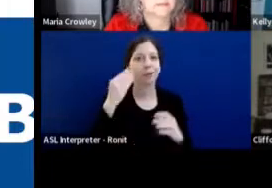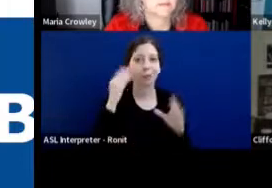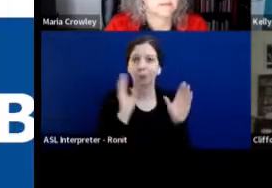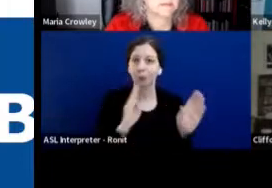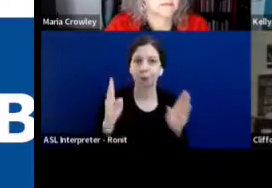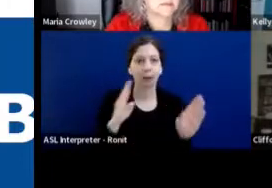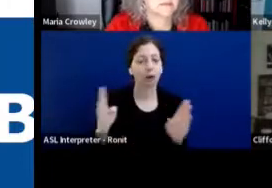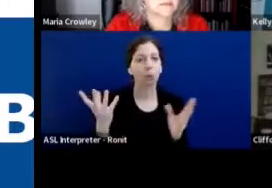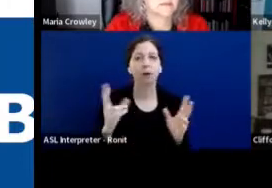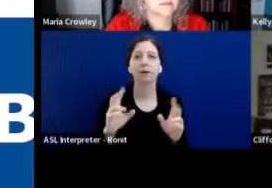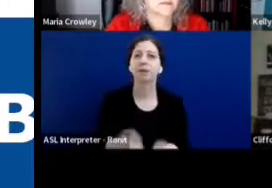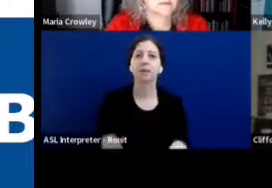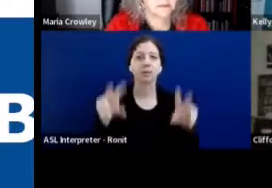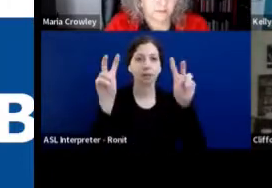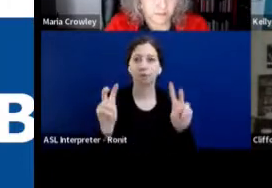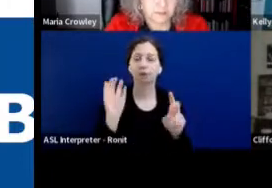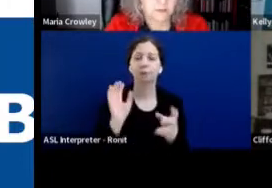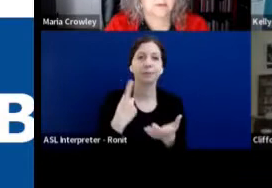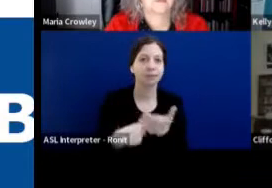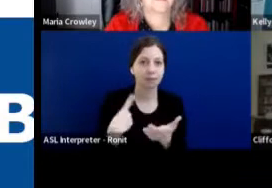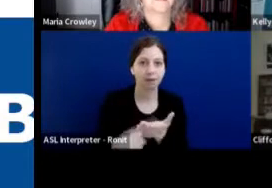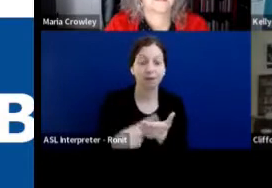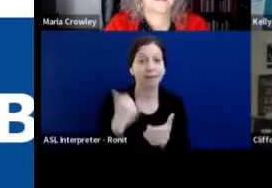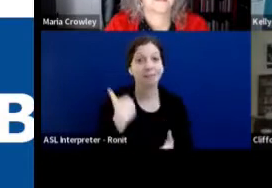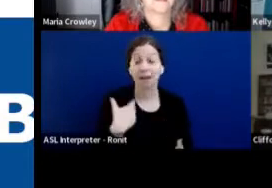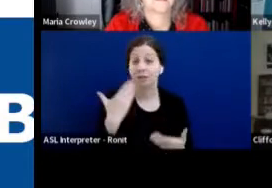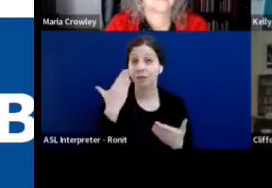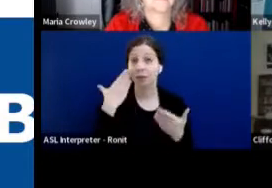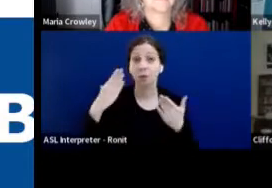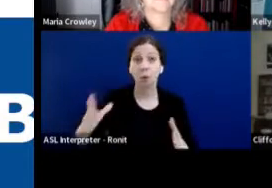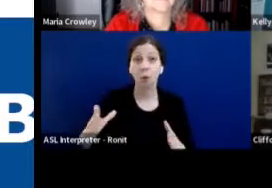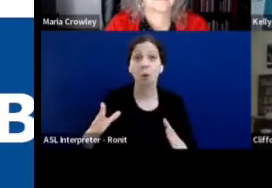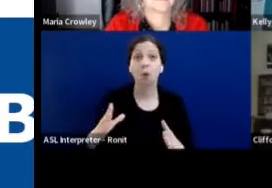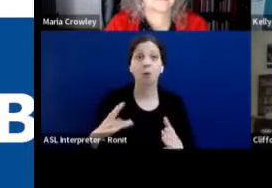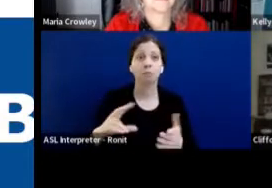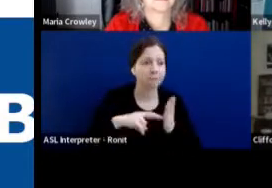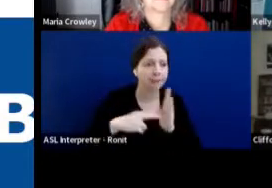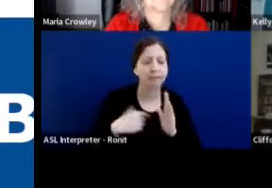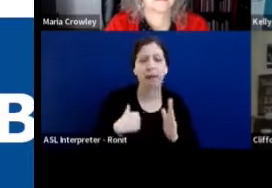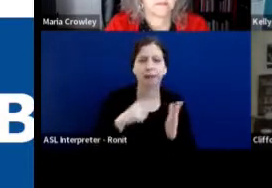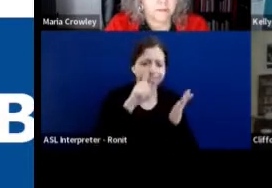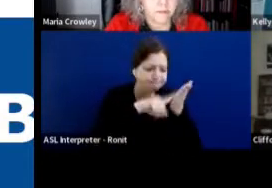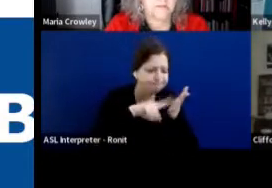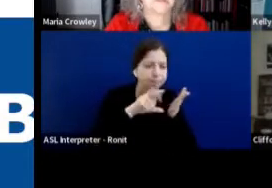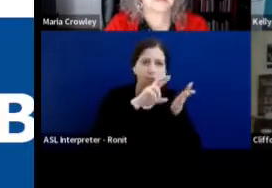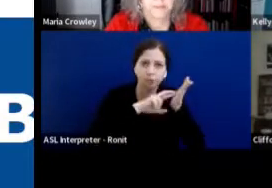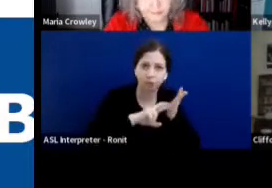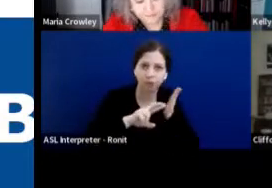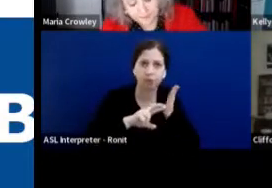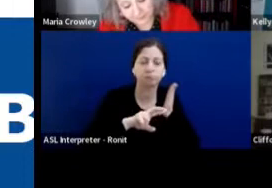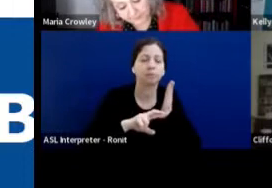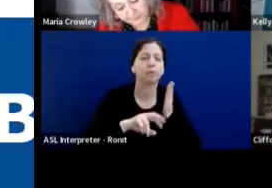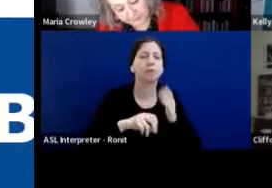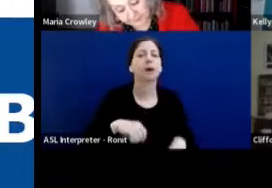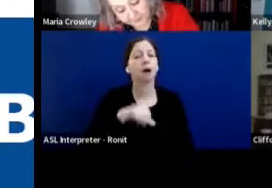what subject matters were going to be discussed. And if I didn't know what it all meant, I looked it up, I researched it.